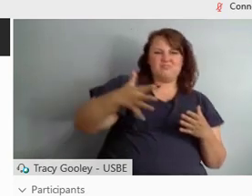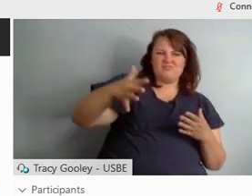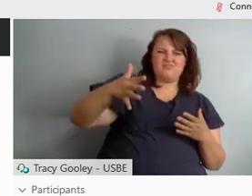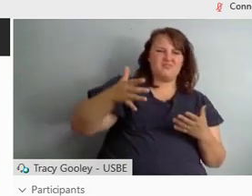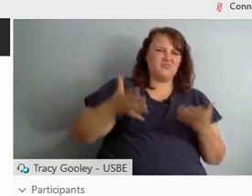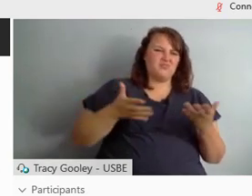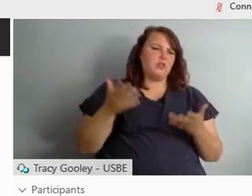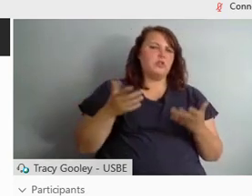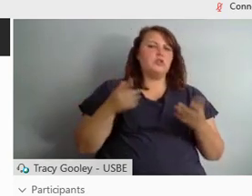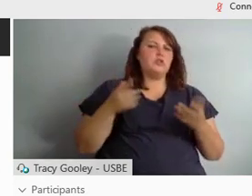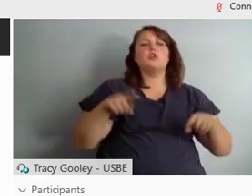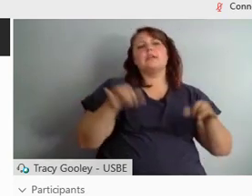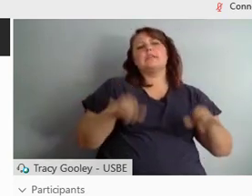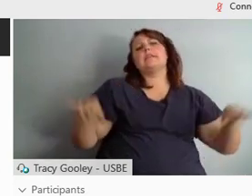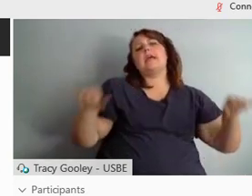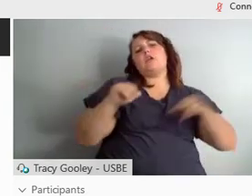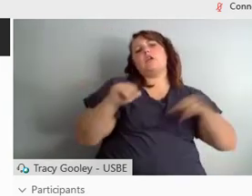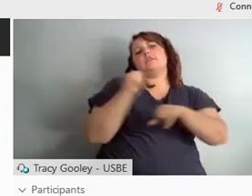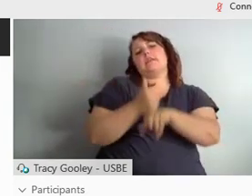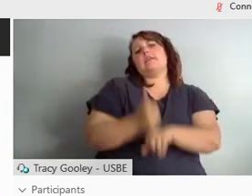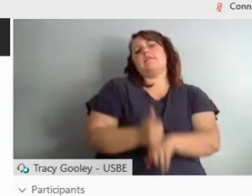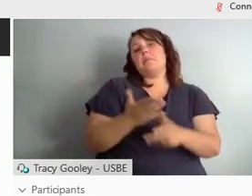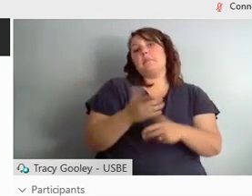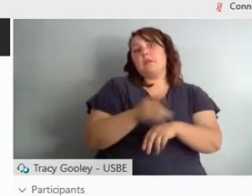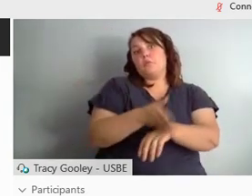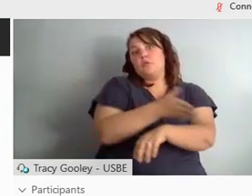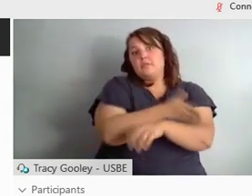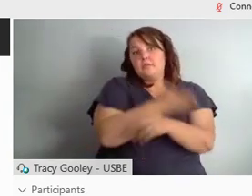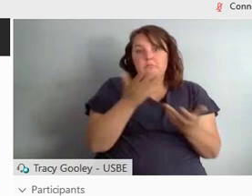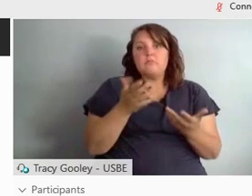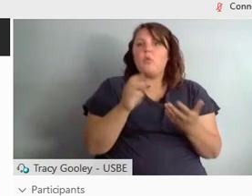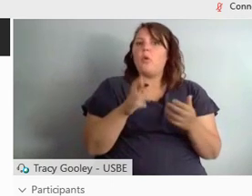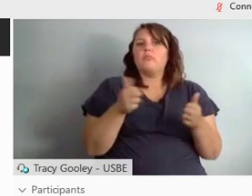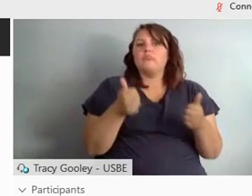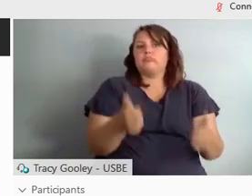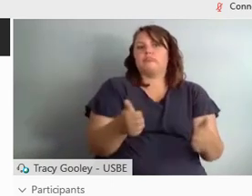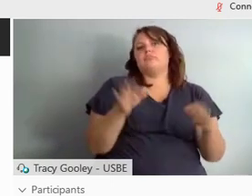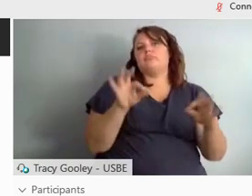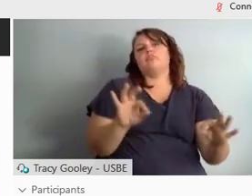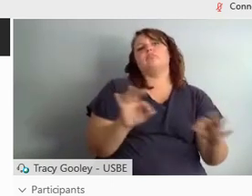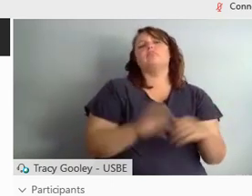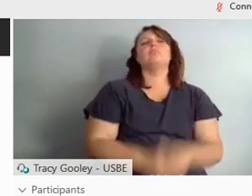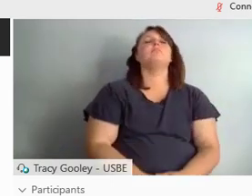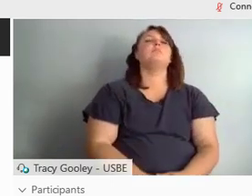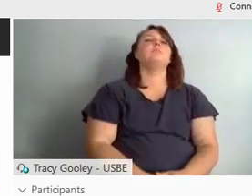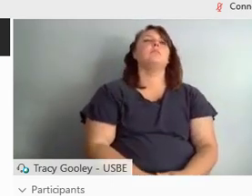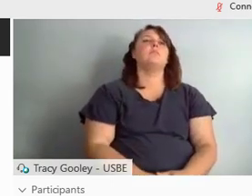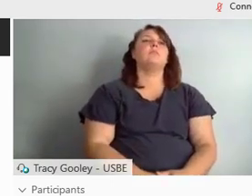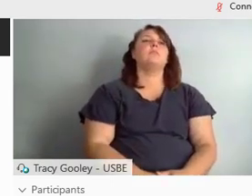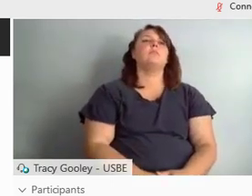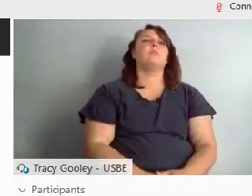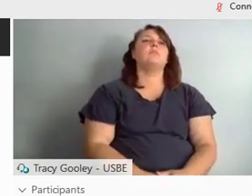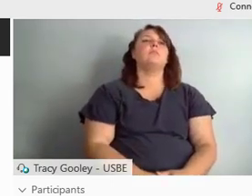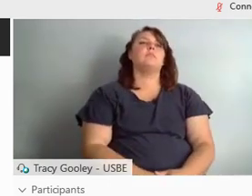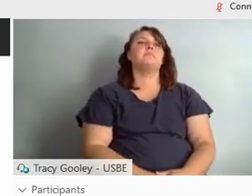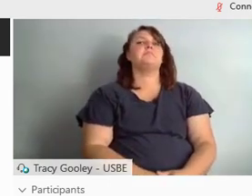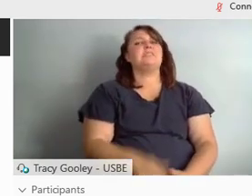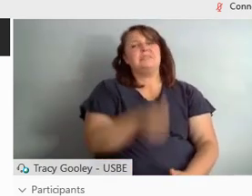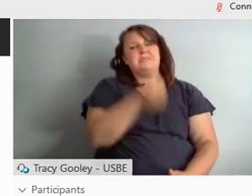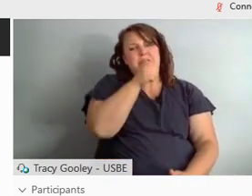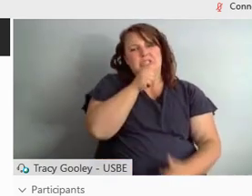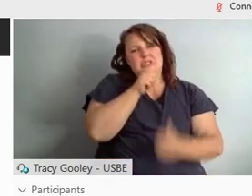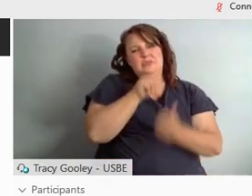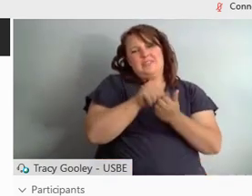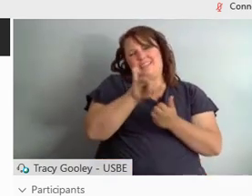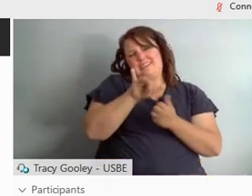if there are improvements that can be made or if it's good like it is. So just have a little bit of